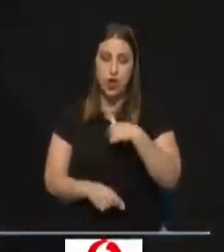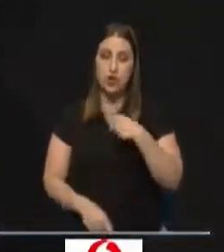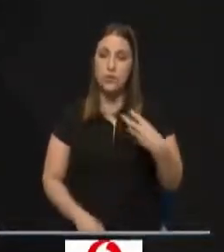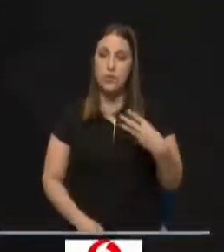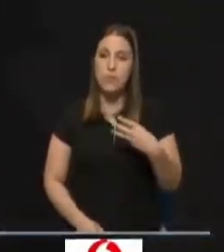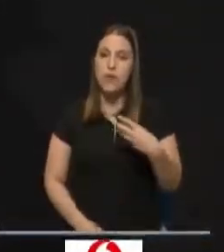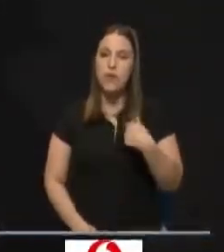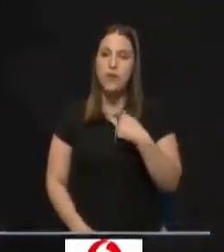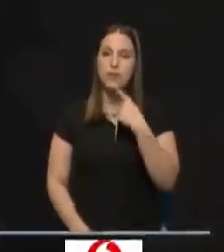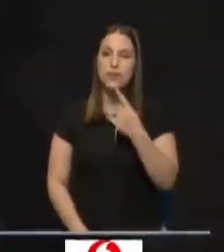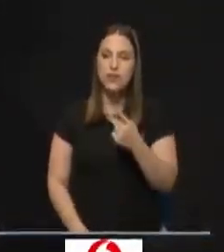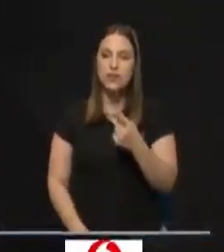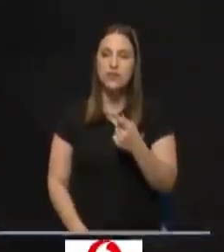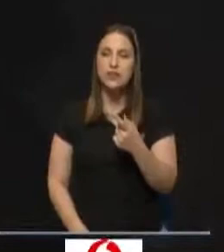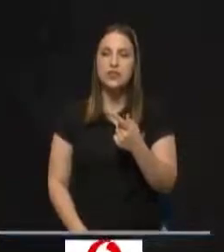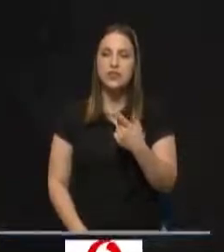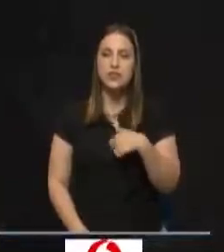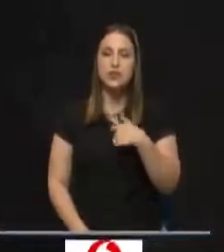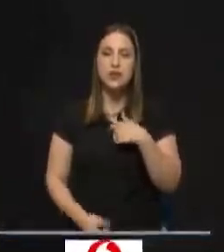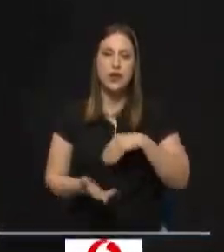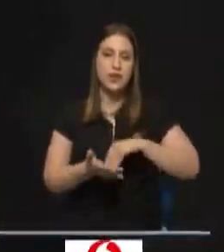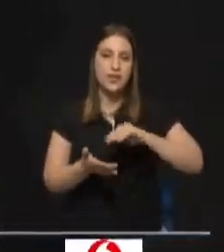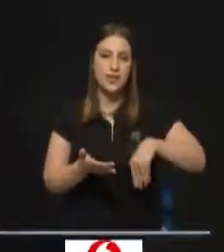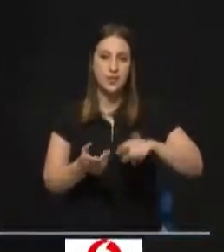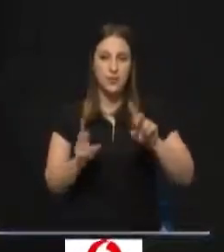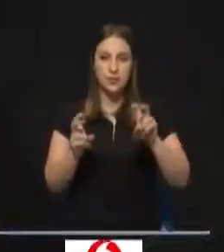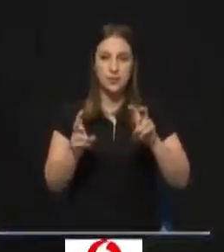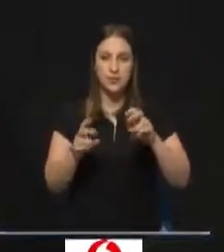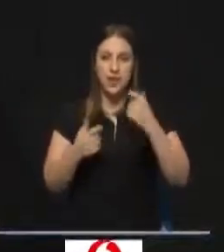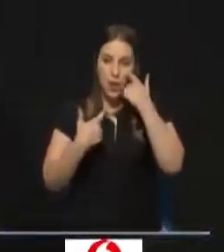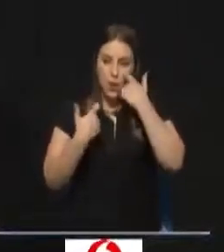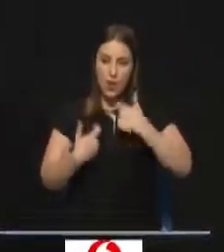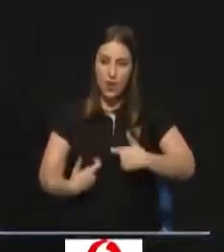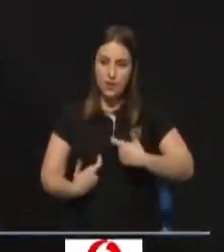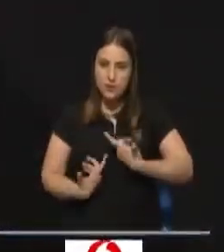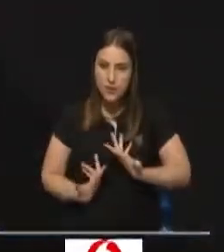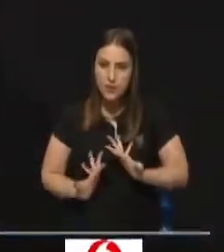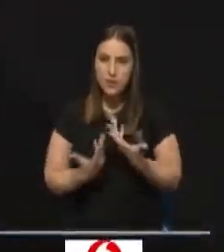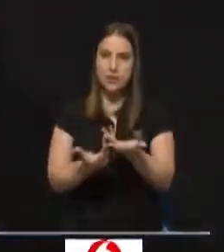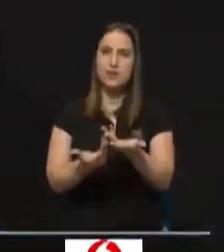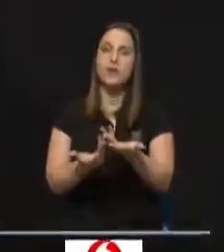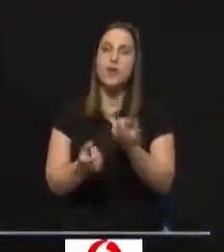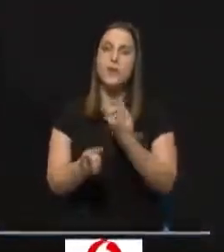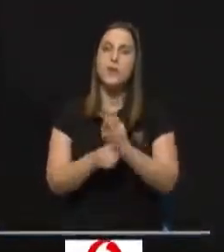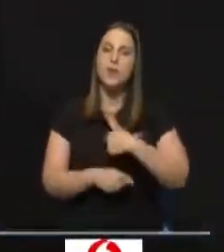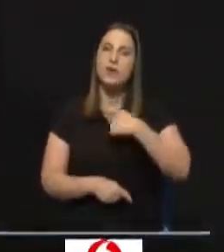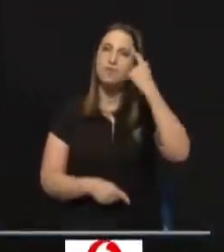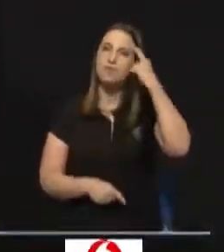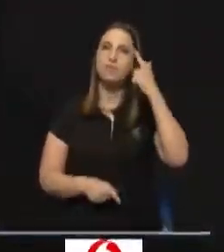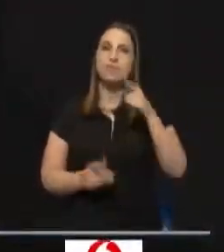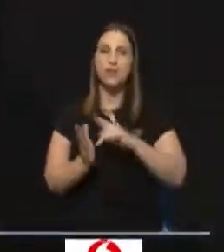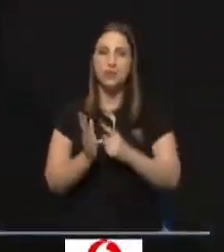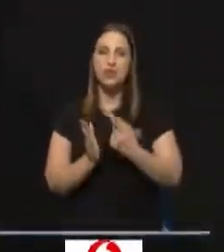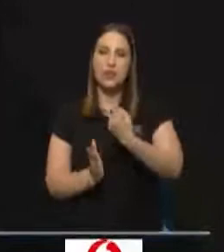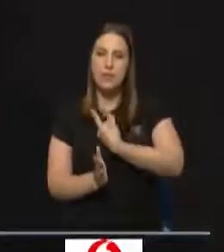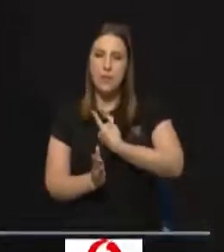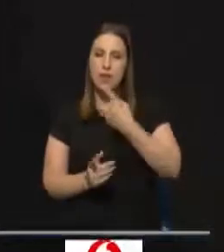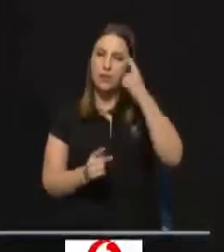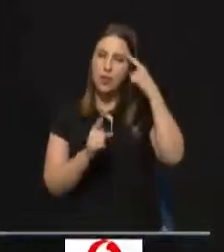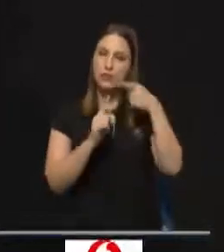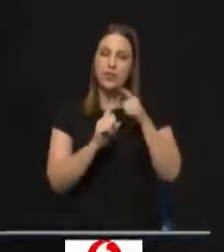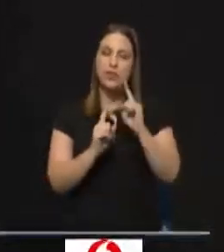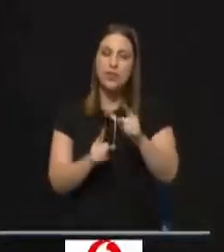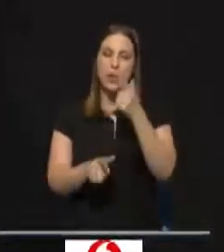change our relationship with technology, and we have a signature which says humanize